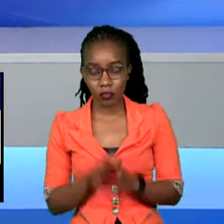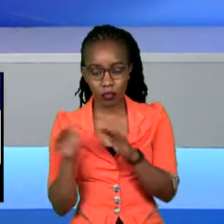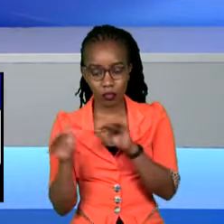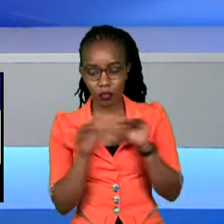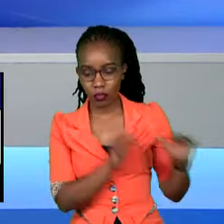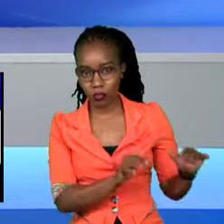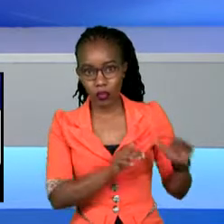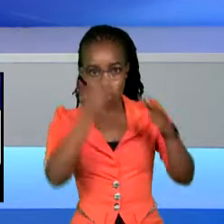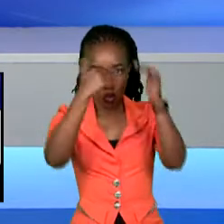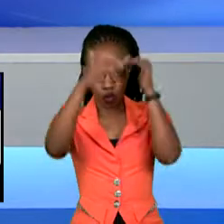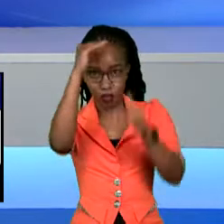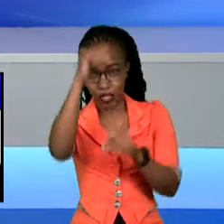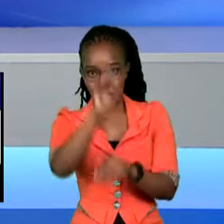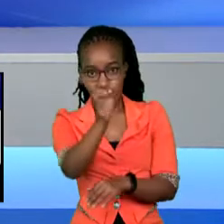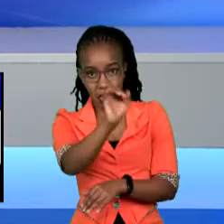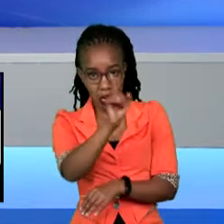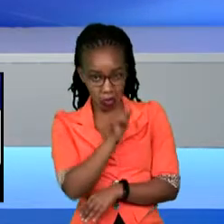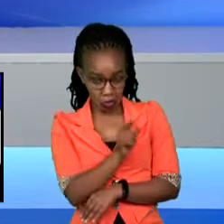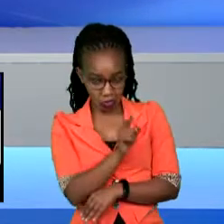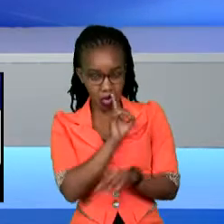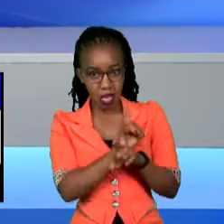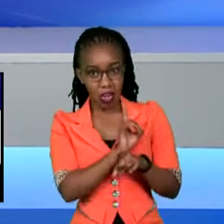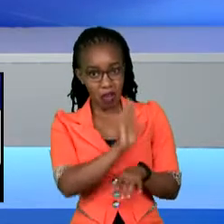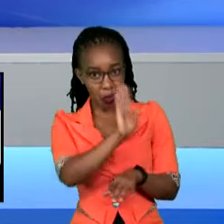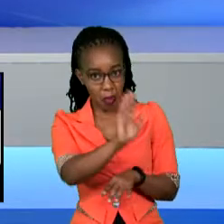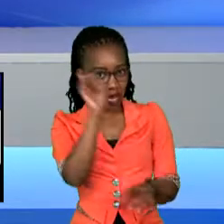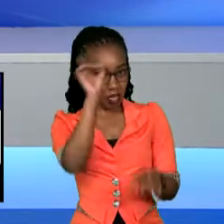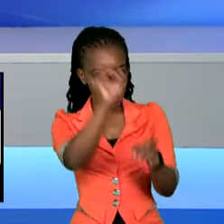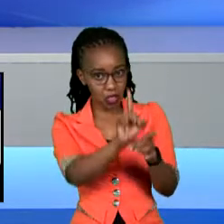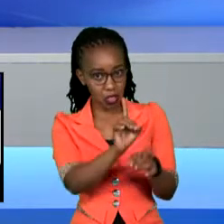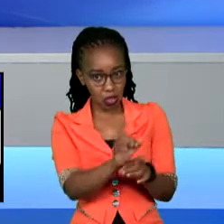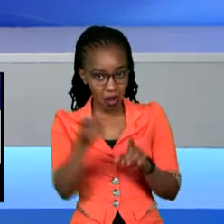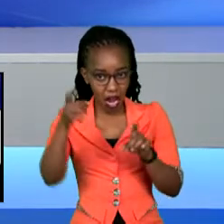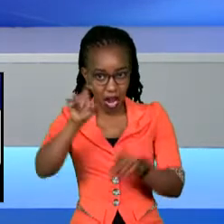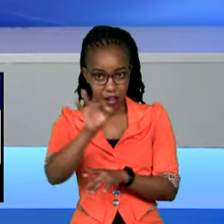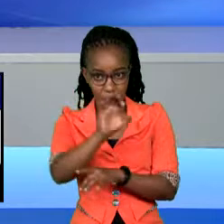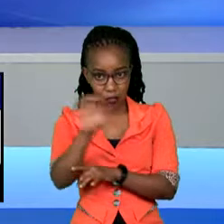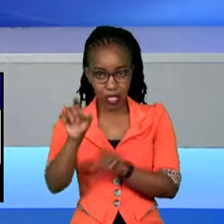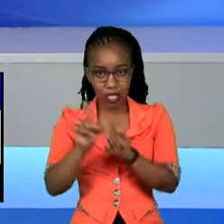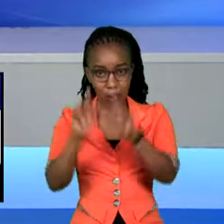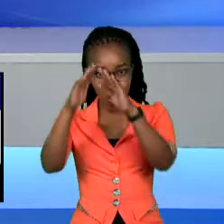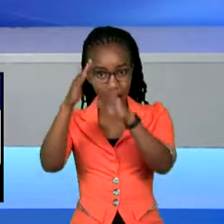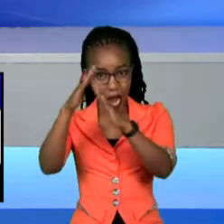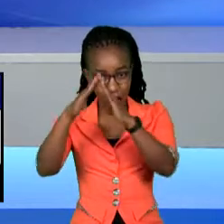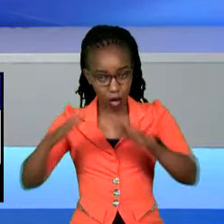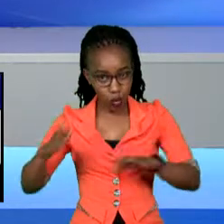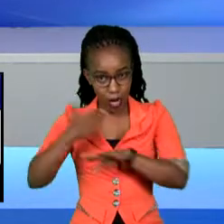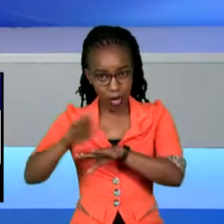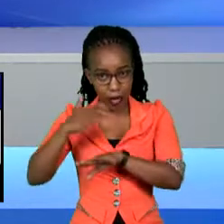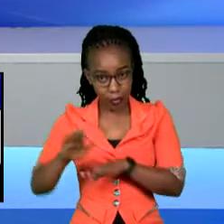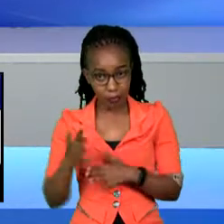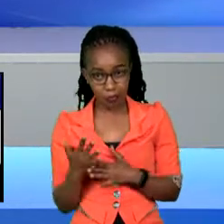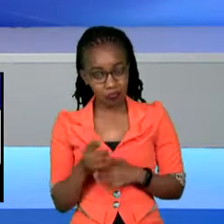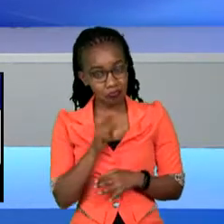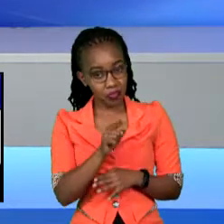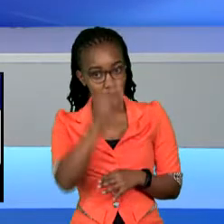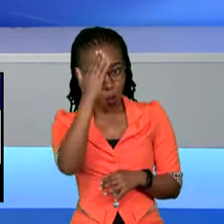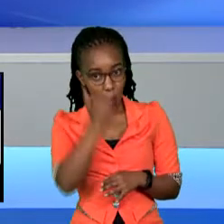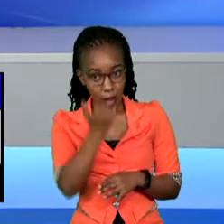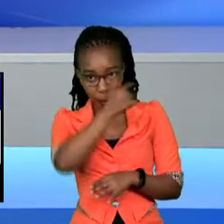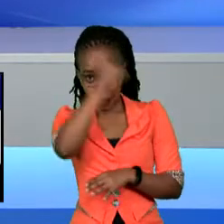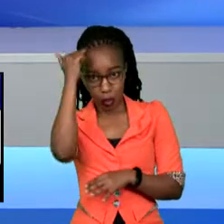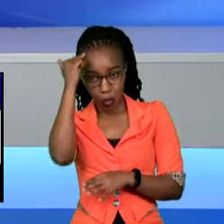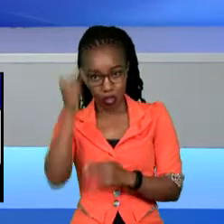Now, the University of Nairobi has defended its decision to increase fees and accommodation charges, stating that the move is meant to help